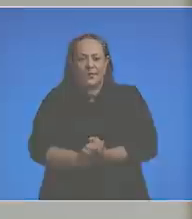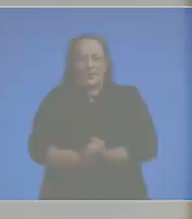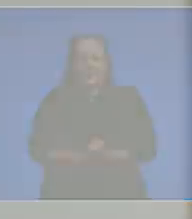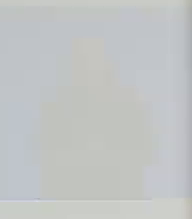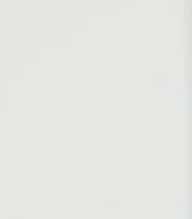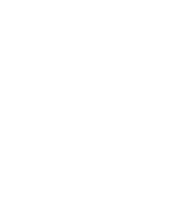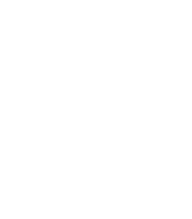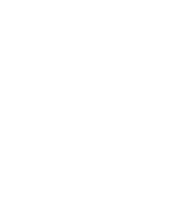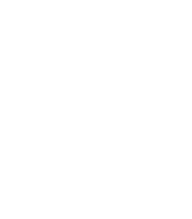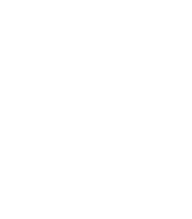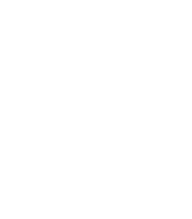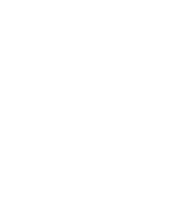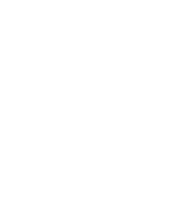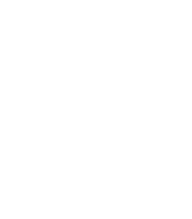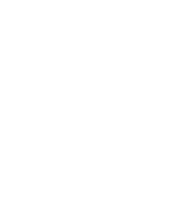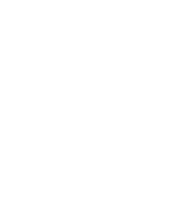Amen.